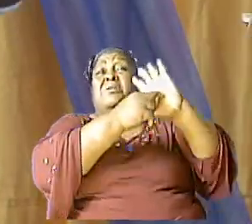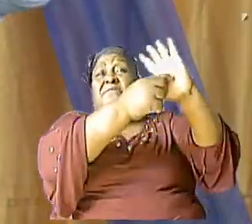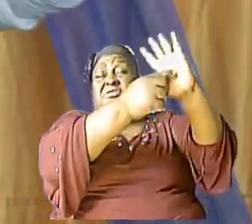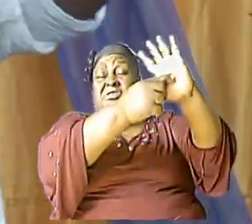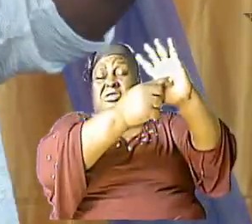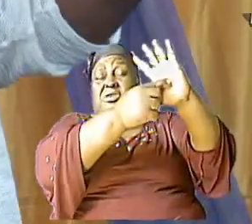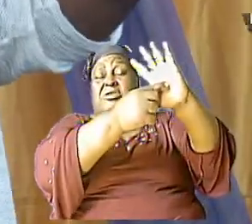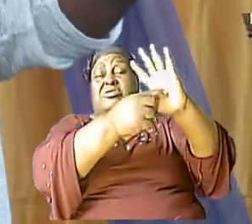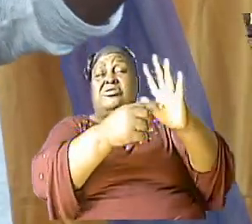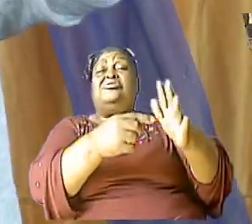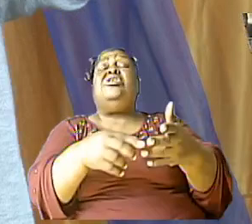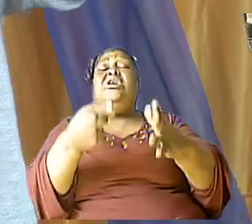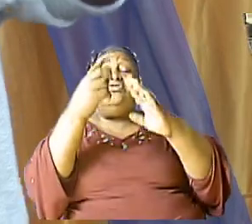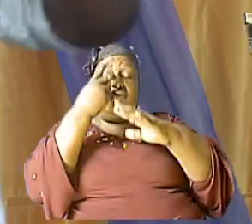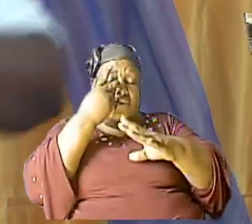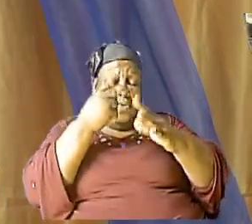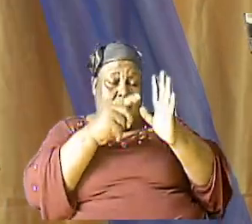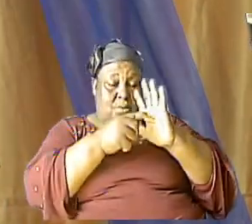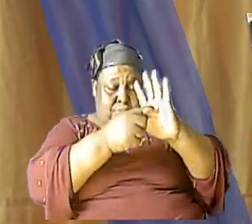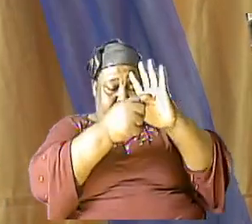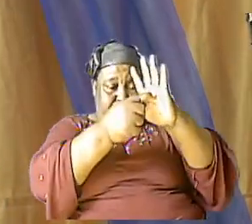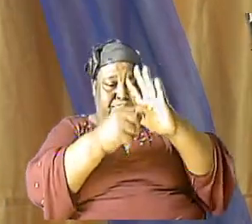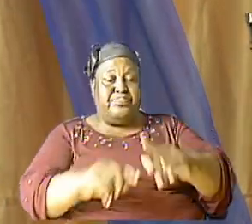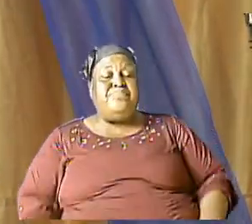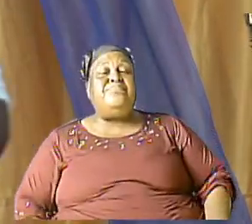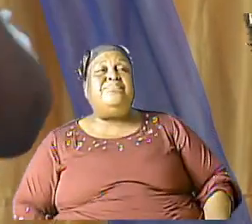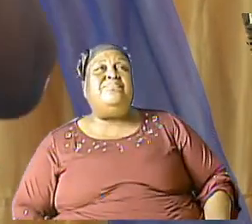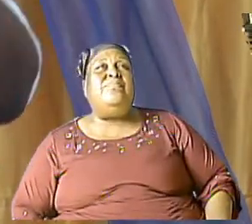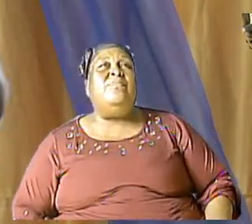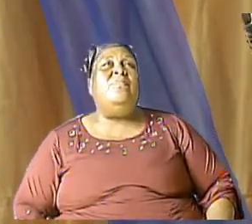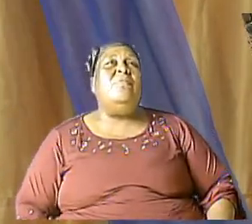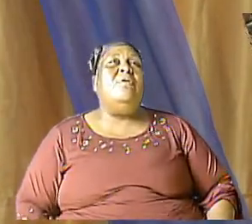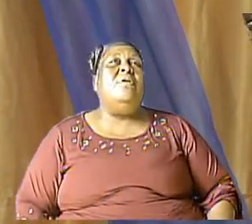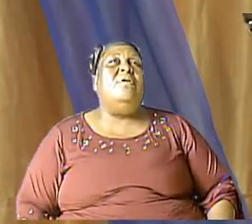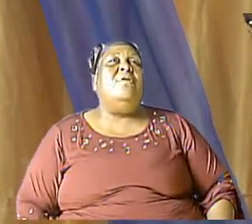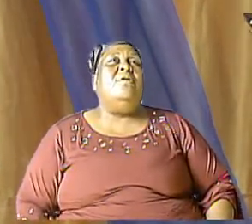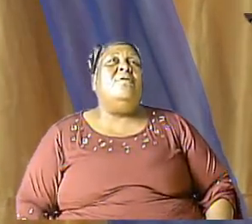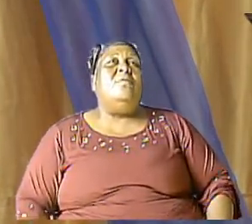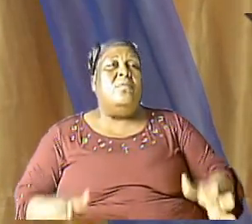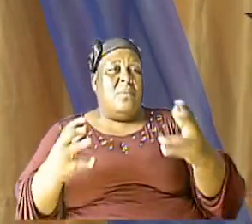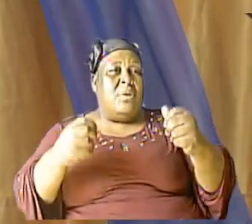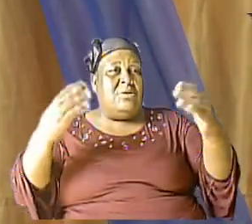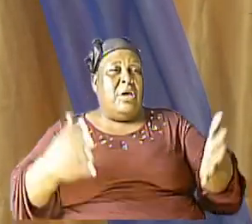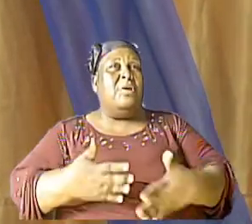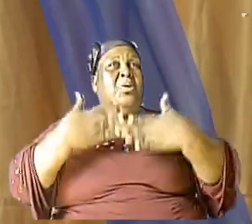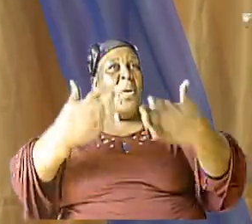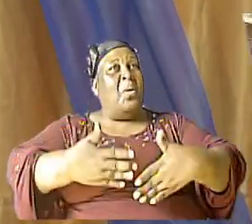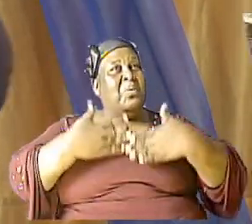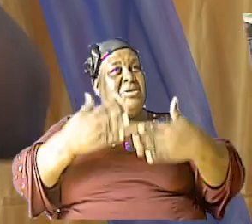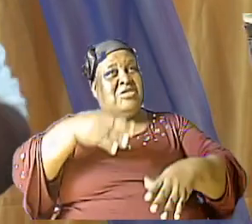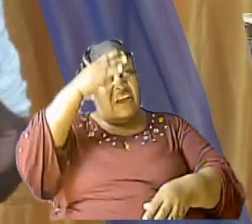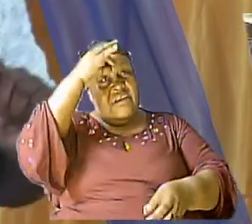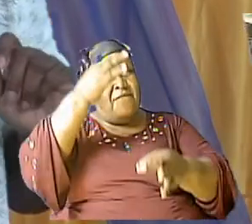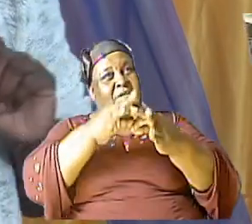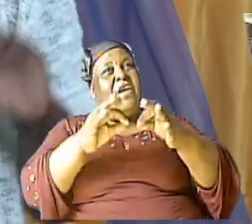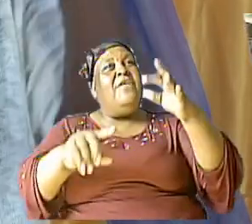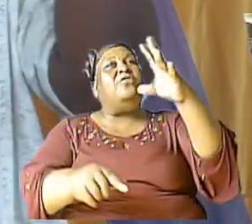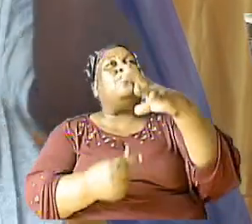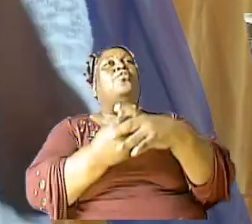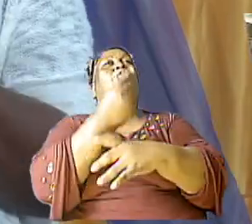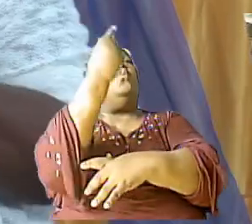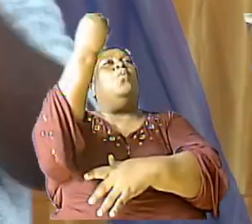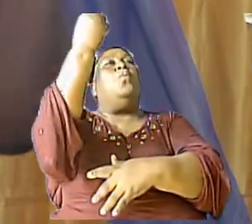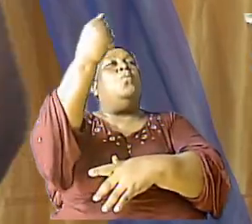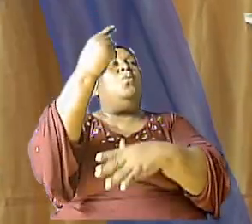in there. Praise the Lord again, everybody. Praise the Lord. I just want to encourage you and your faith grow in the name of Jesus. Praise